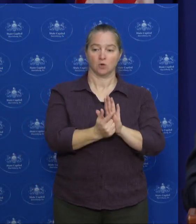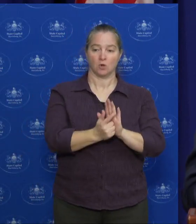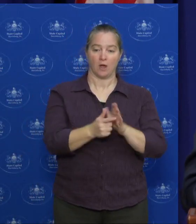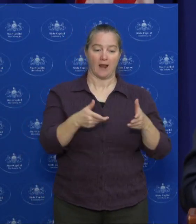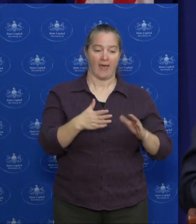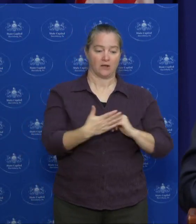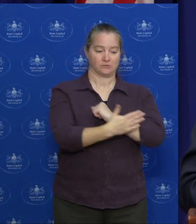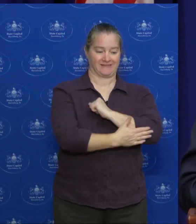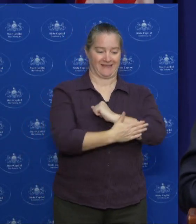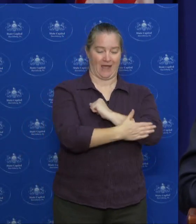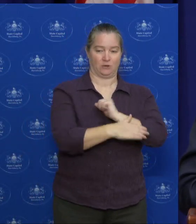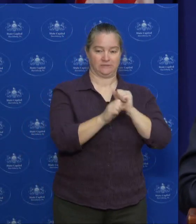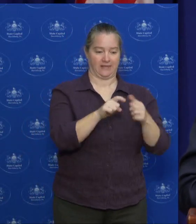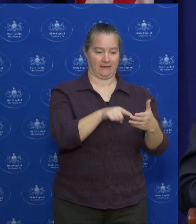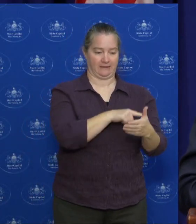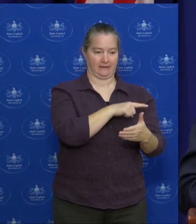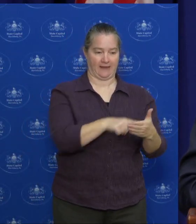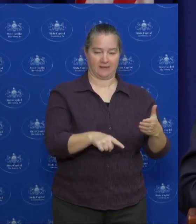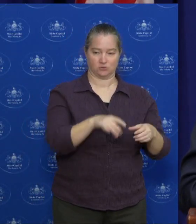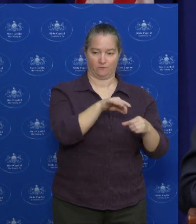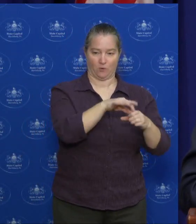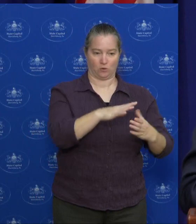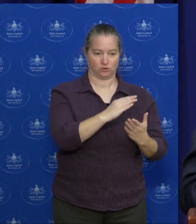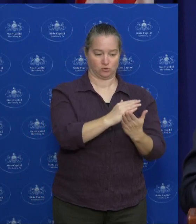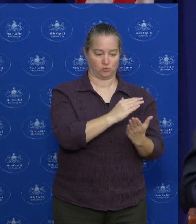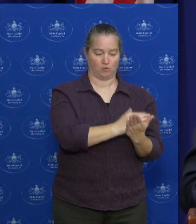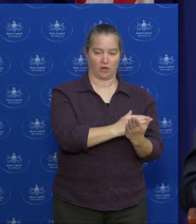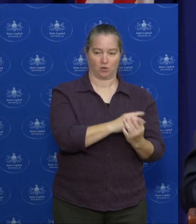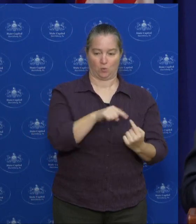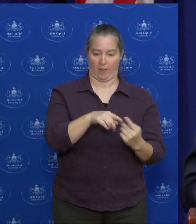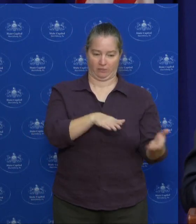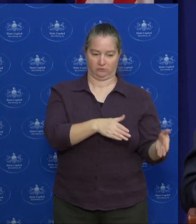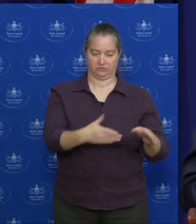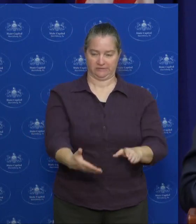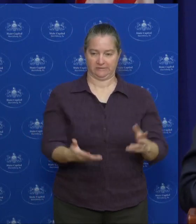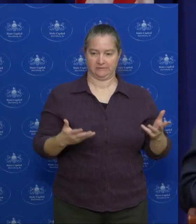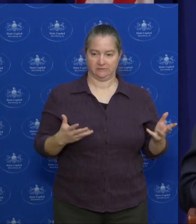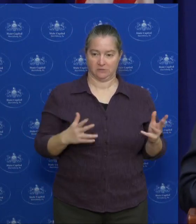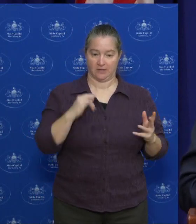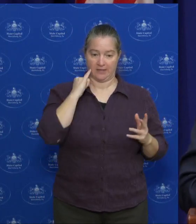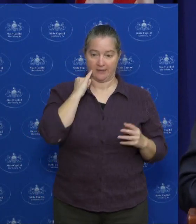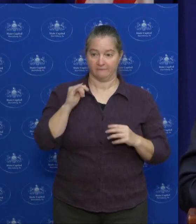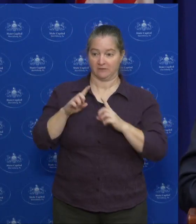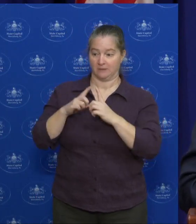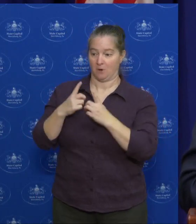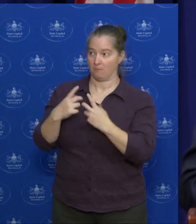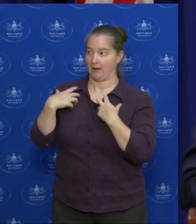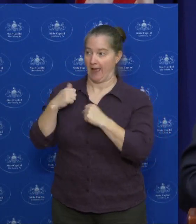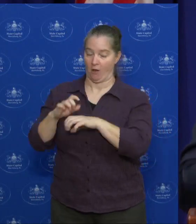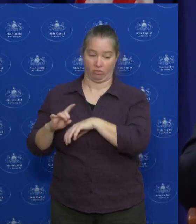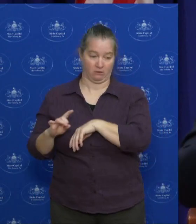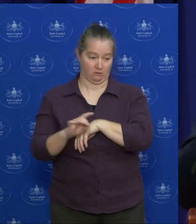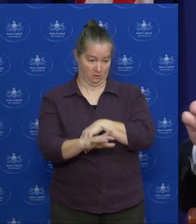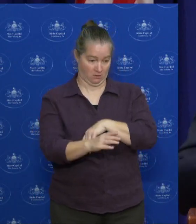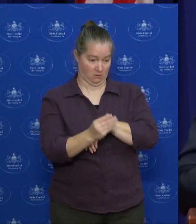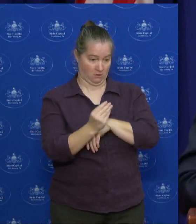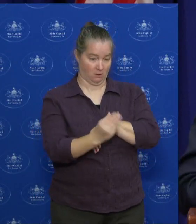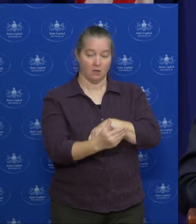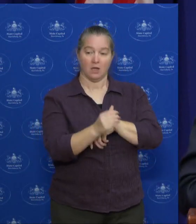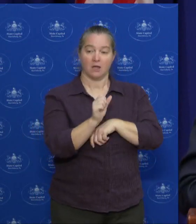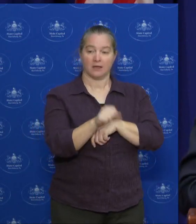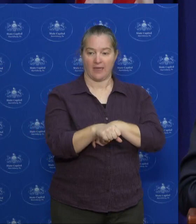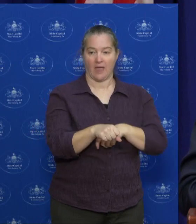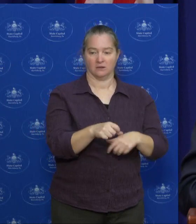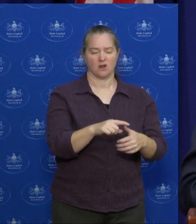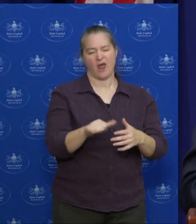to cancel voters' records when they're deceased, if they receive a notice from the Department of Health, or a couple other